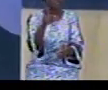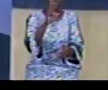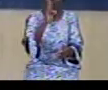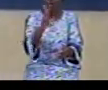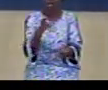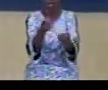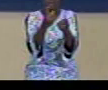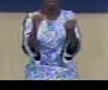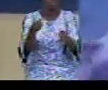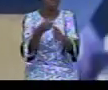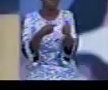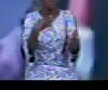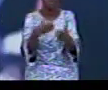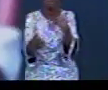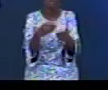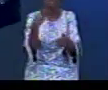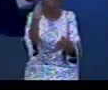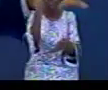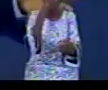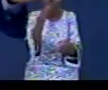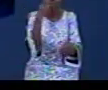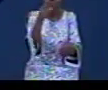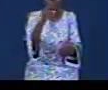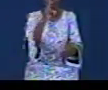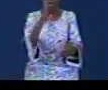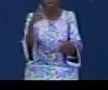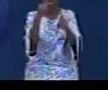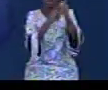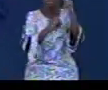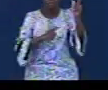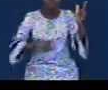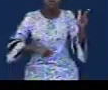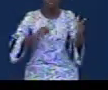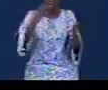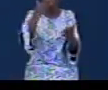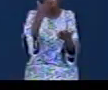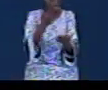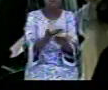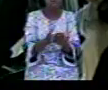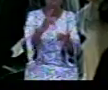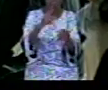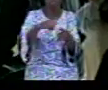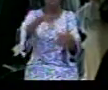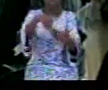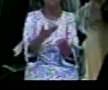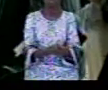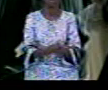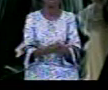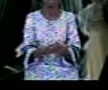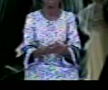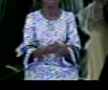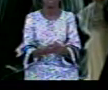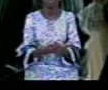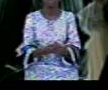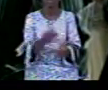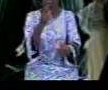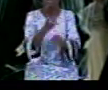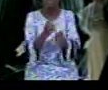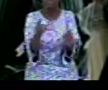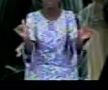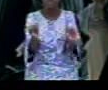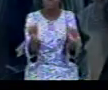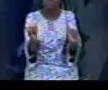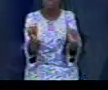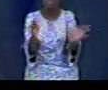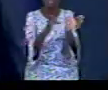no matter who you are, the Lord is good to all. Just like Jesus